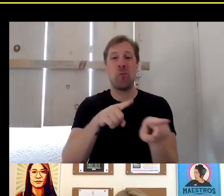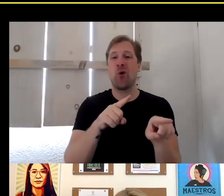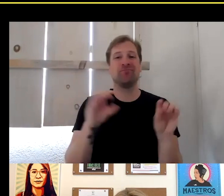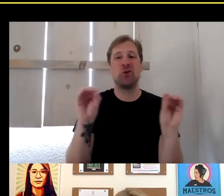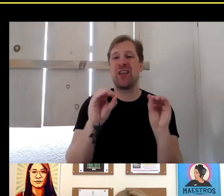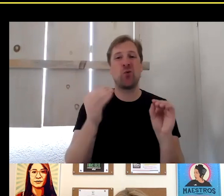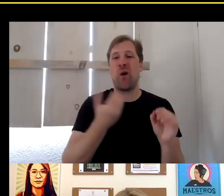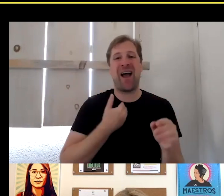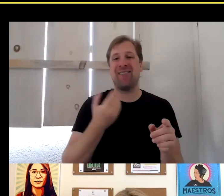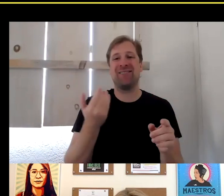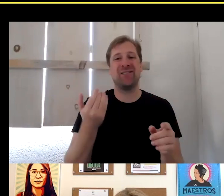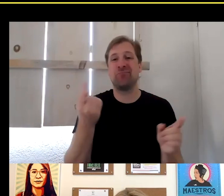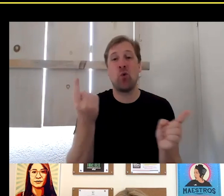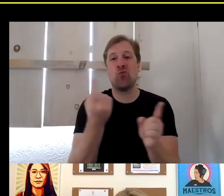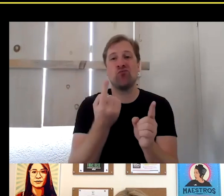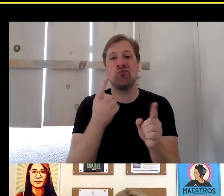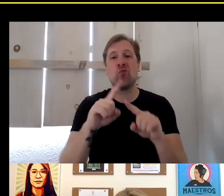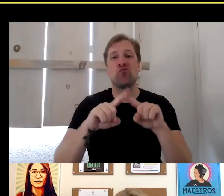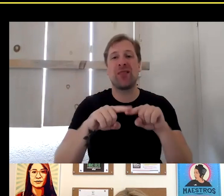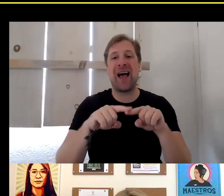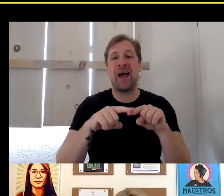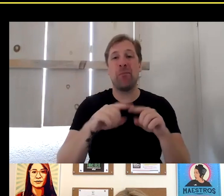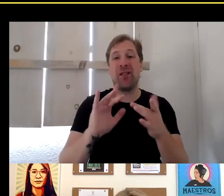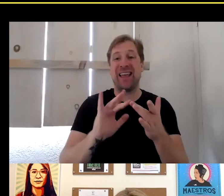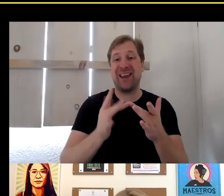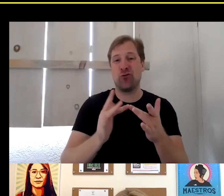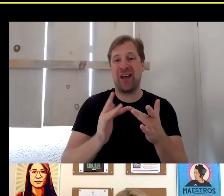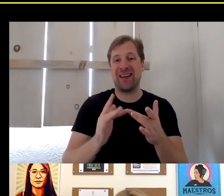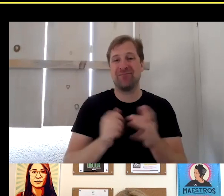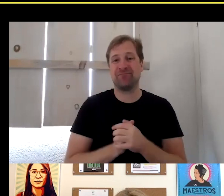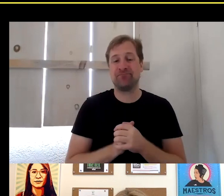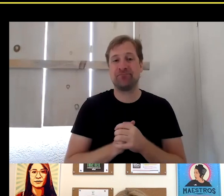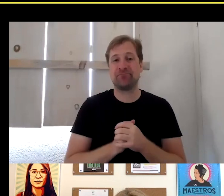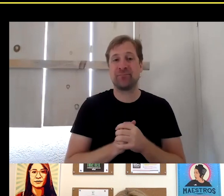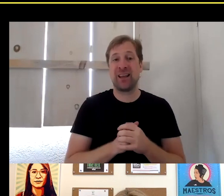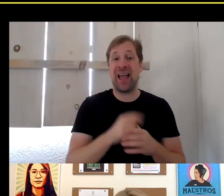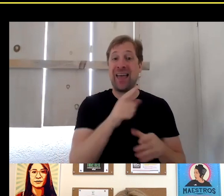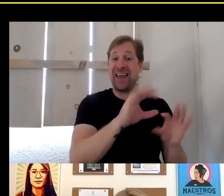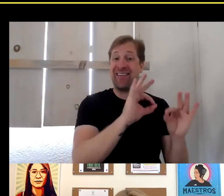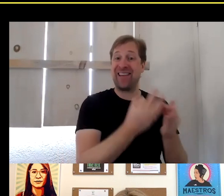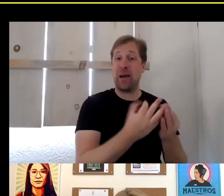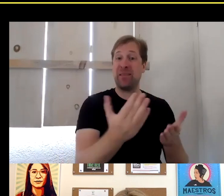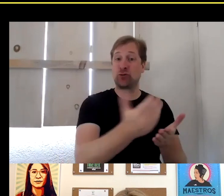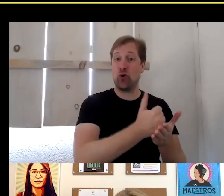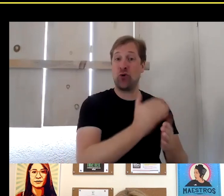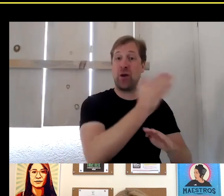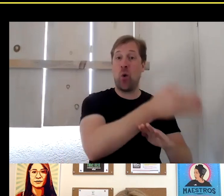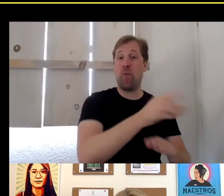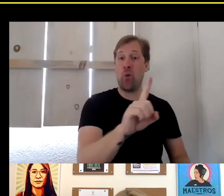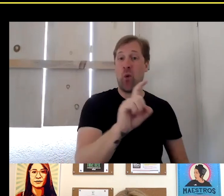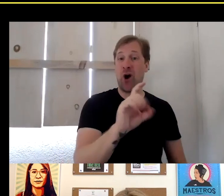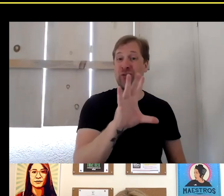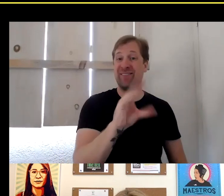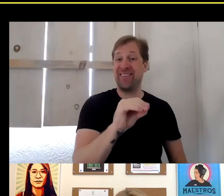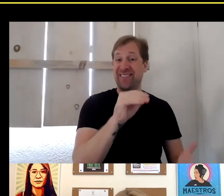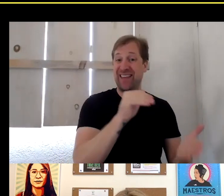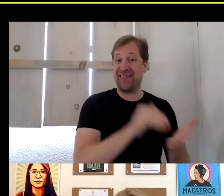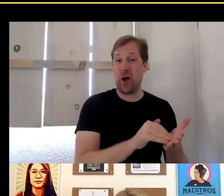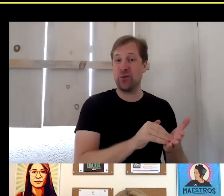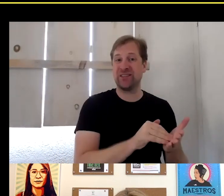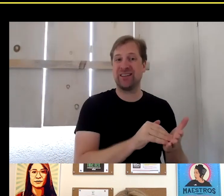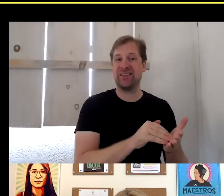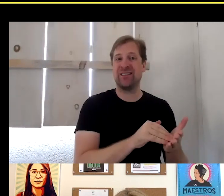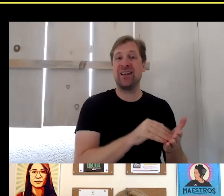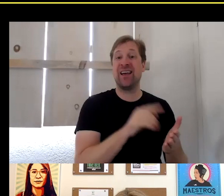access, while only 2.7% of families making over $150,000 reported problems